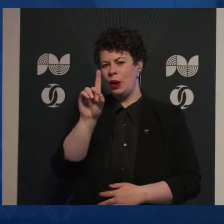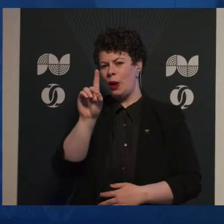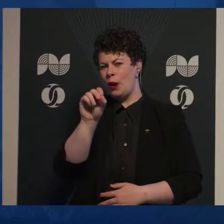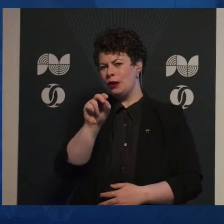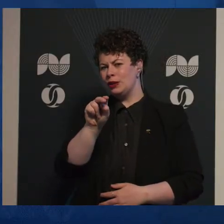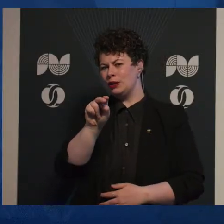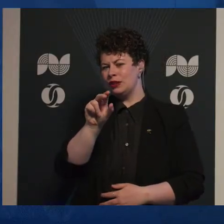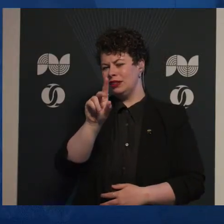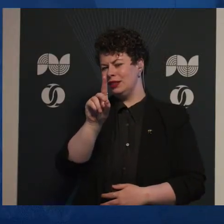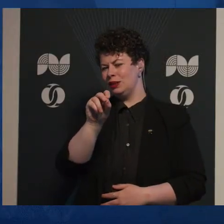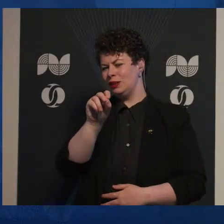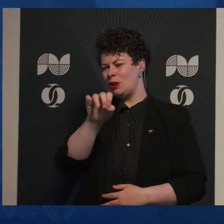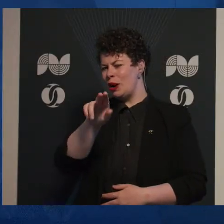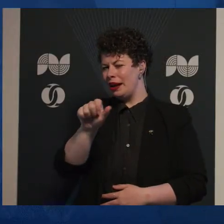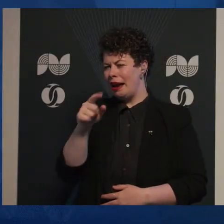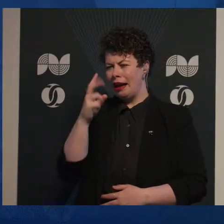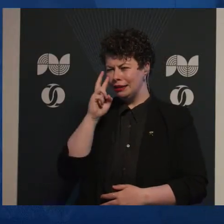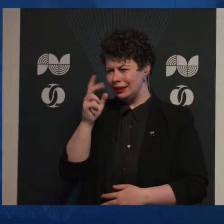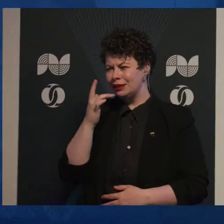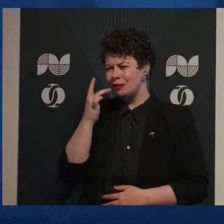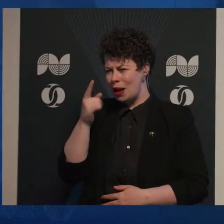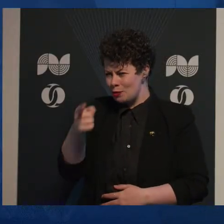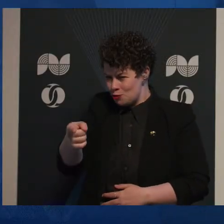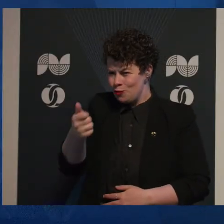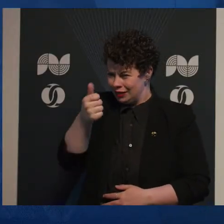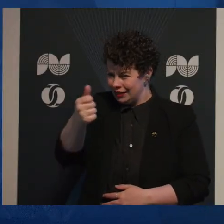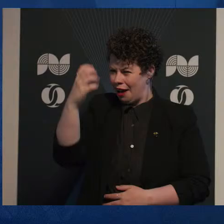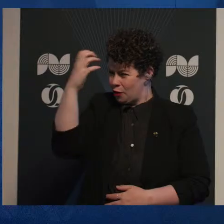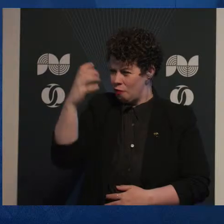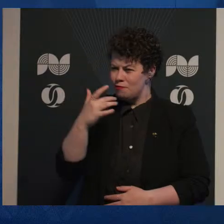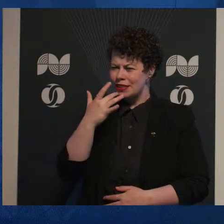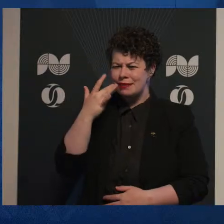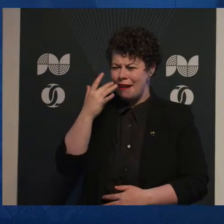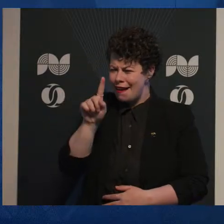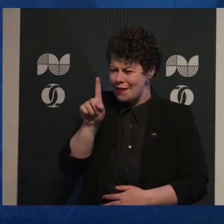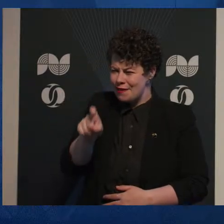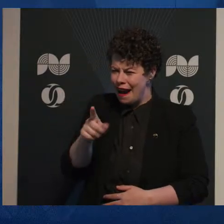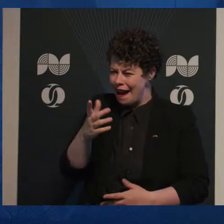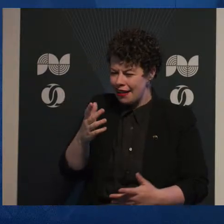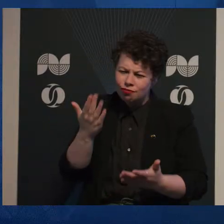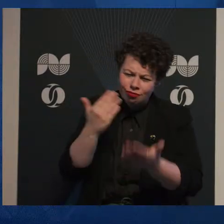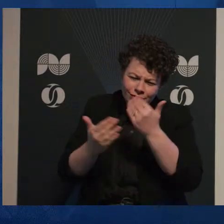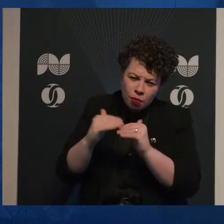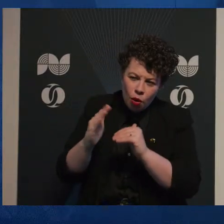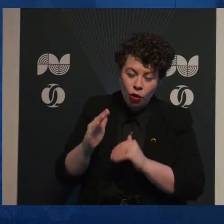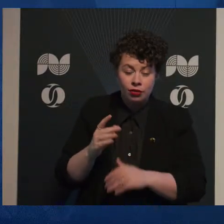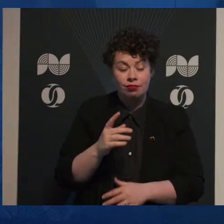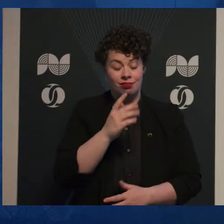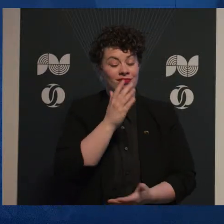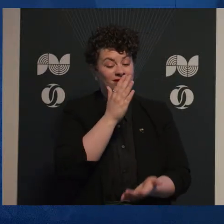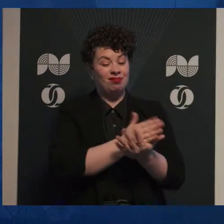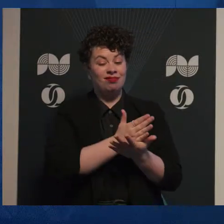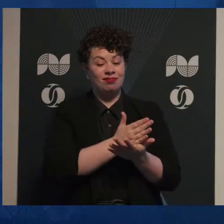what this looks like from a national government. No, I mean, and you were right. We need to be,